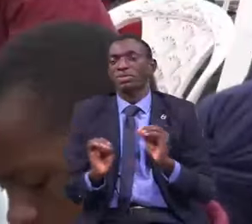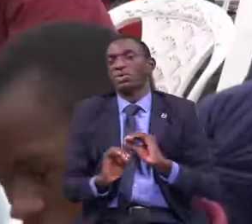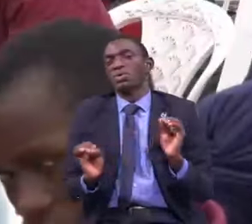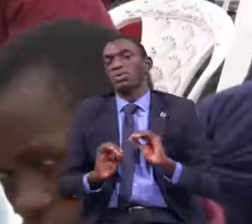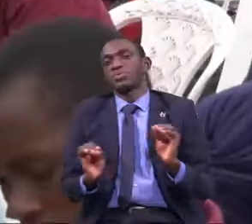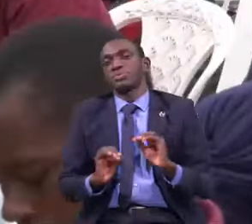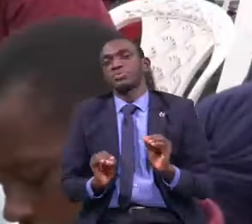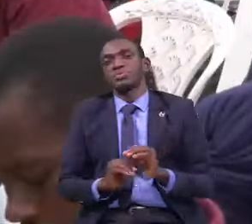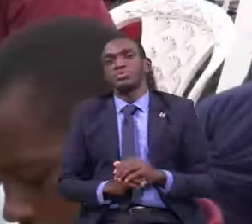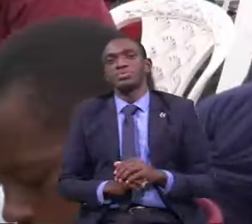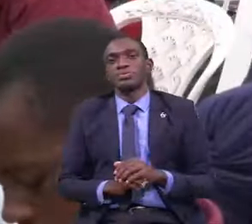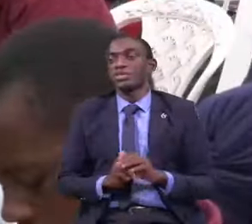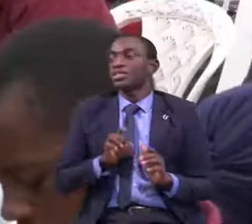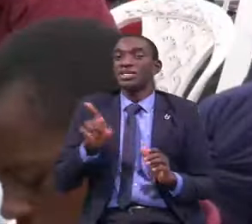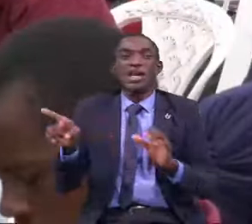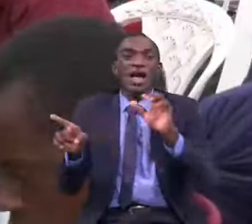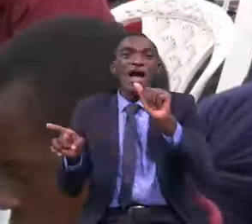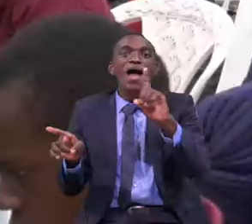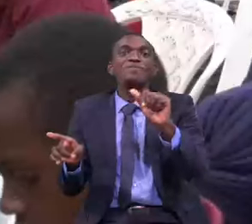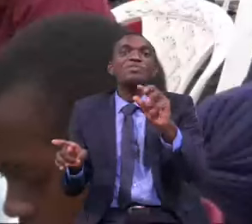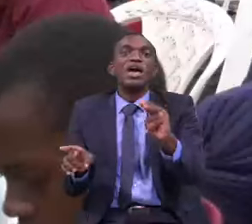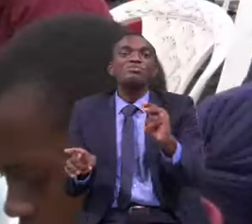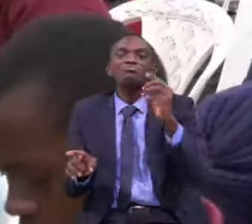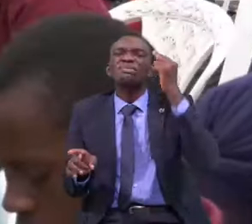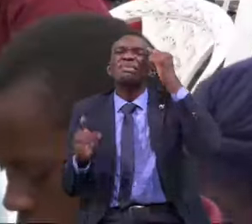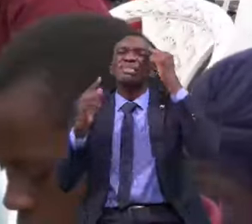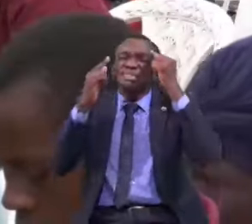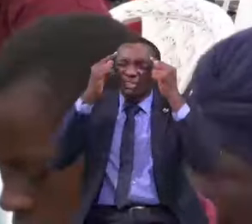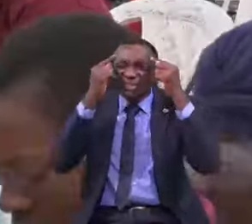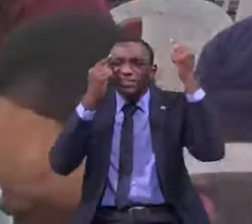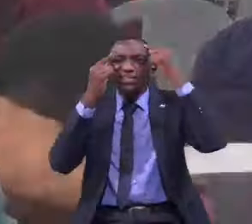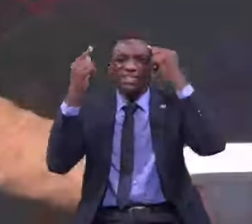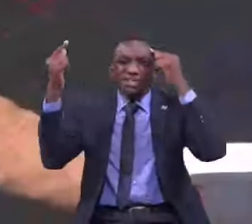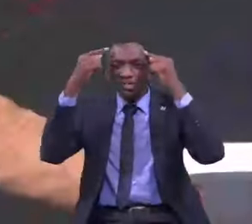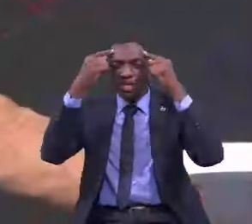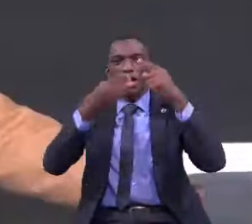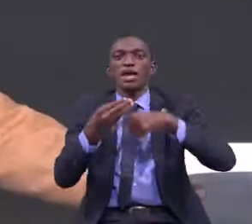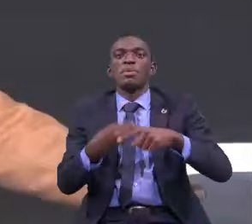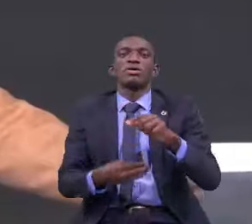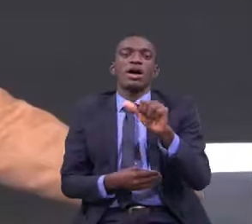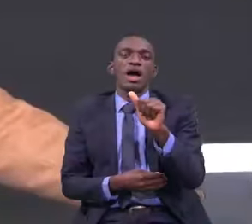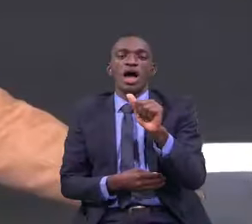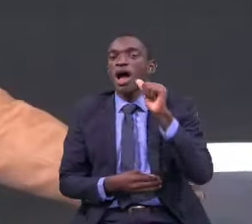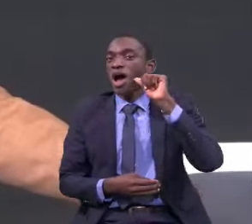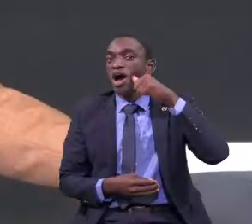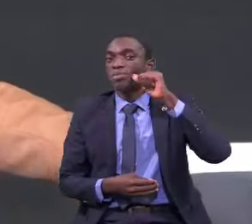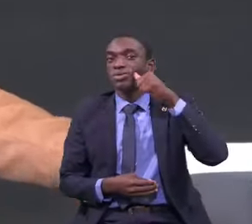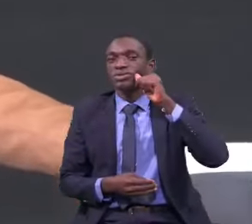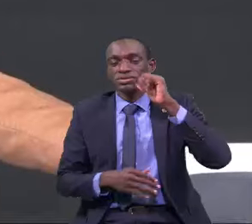No. He was more interested in the apple than in subduing the